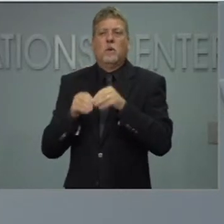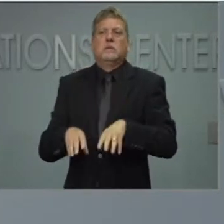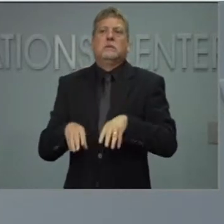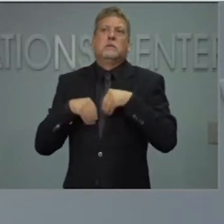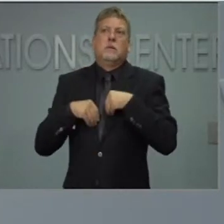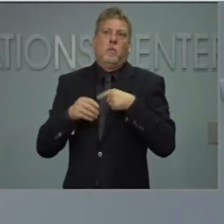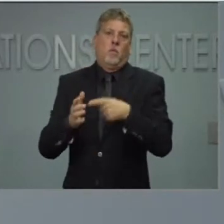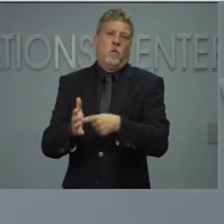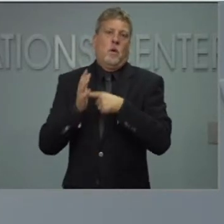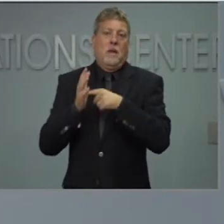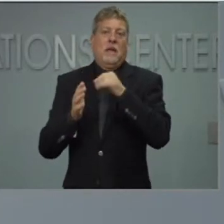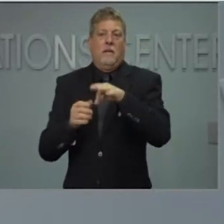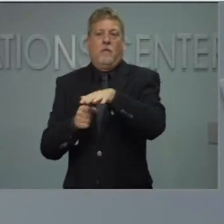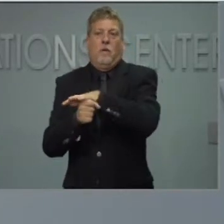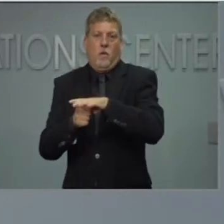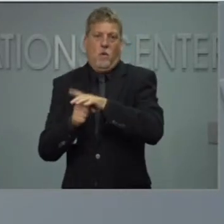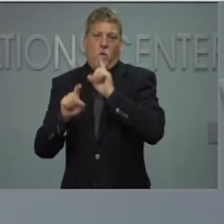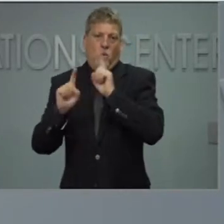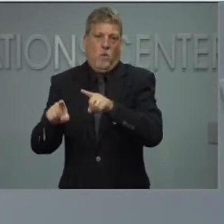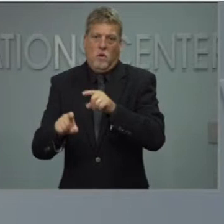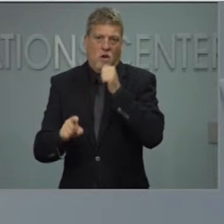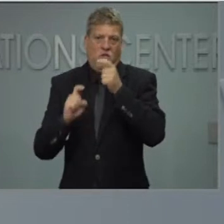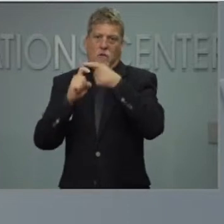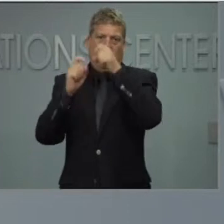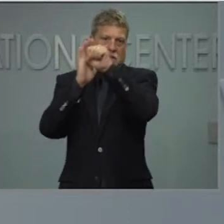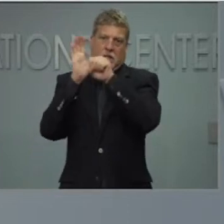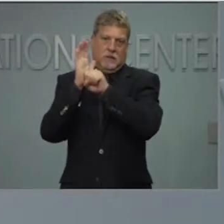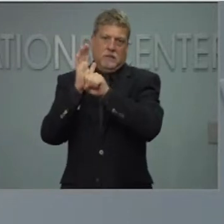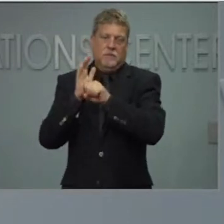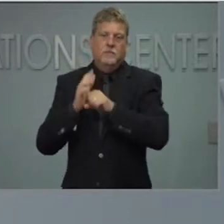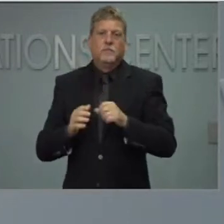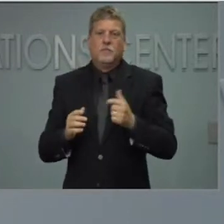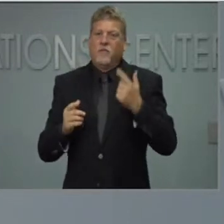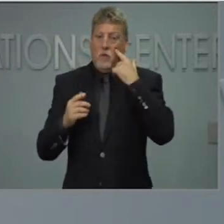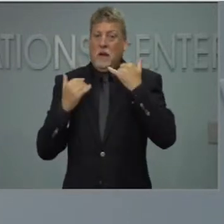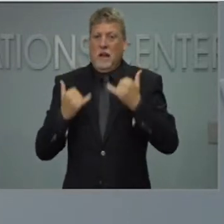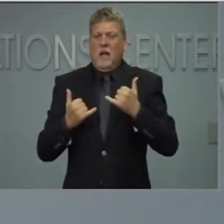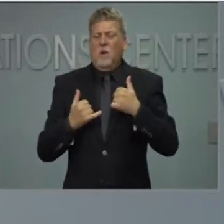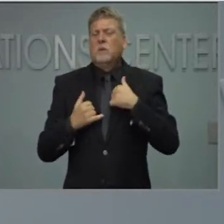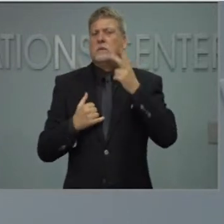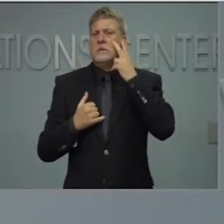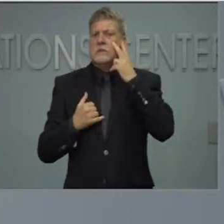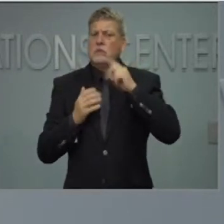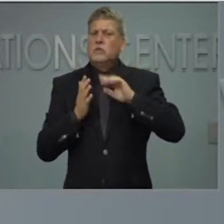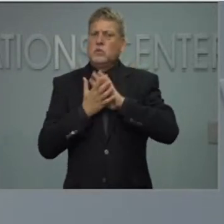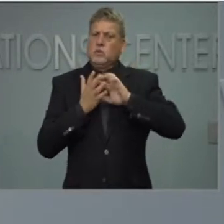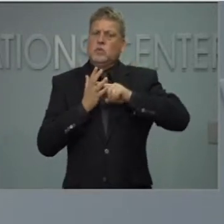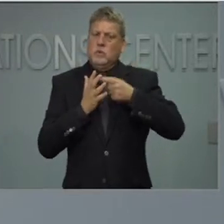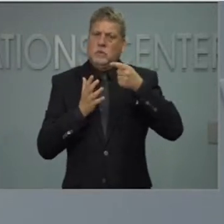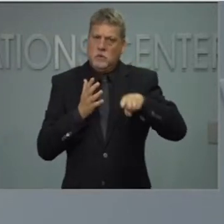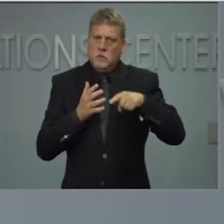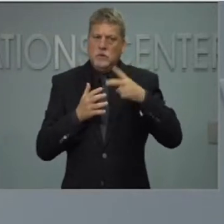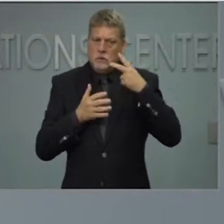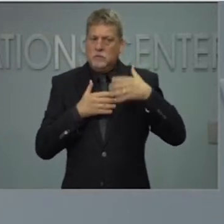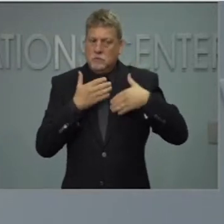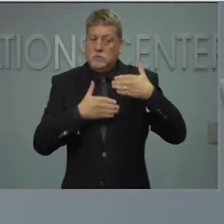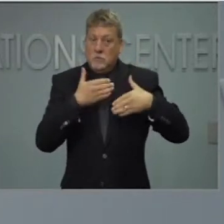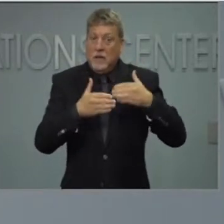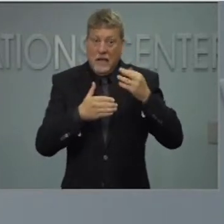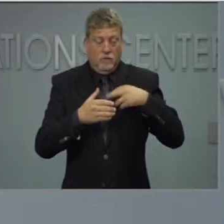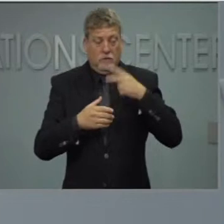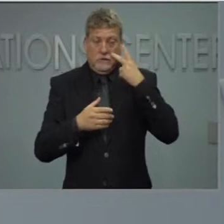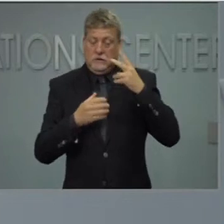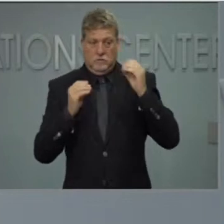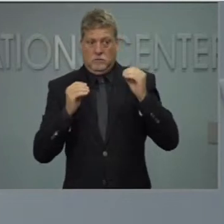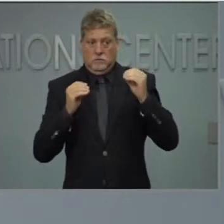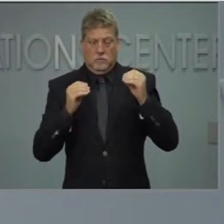our medical professionals and see how the school year goes, and all options are still available to us. I'm